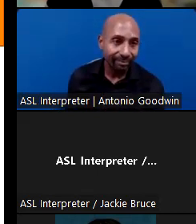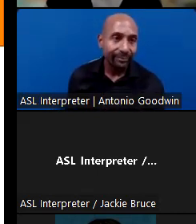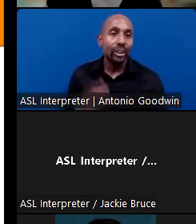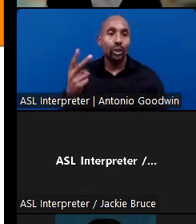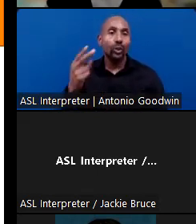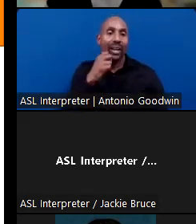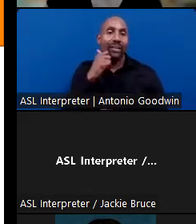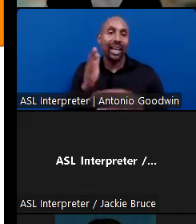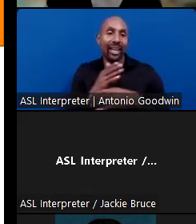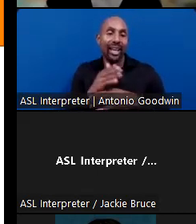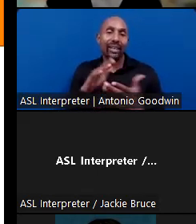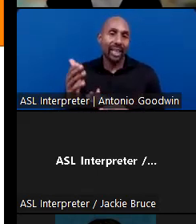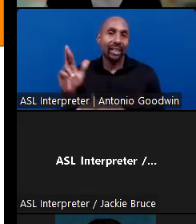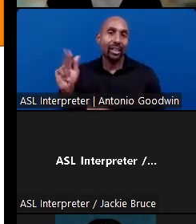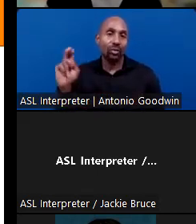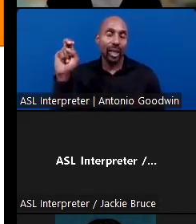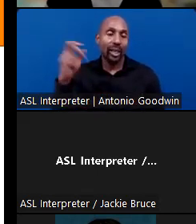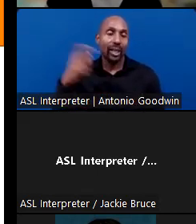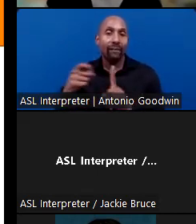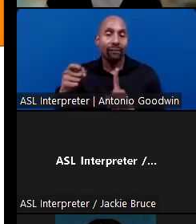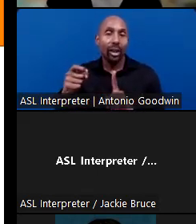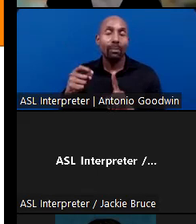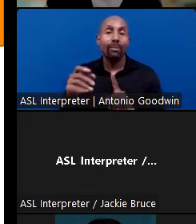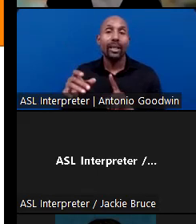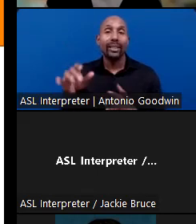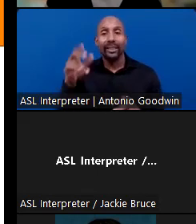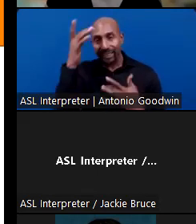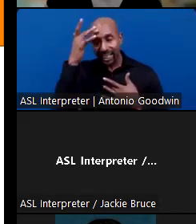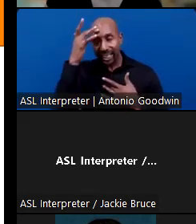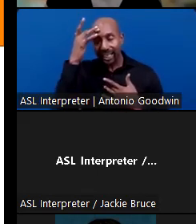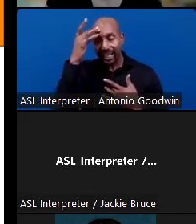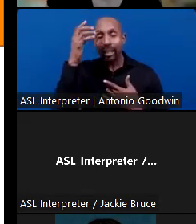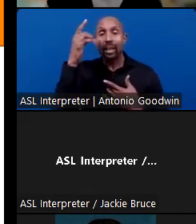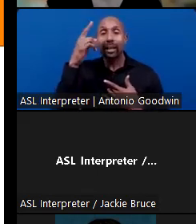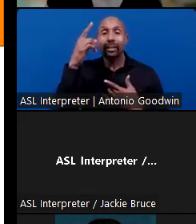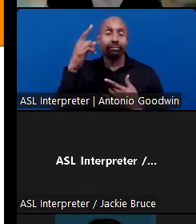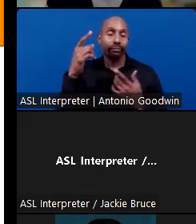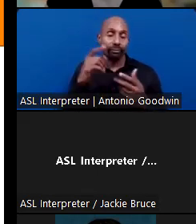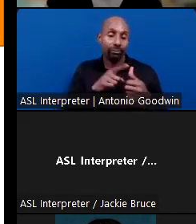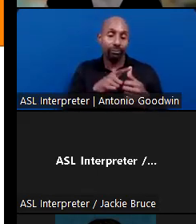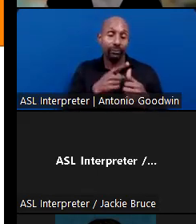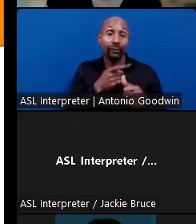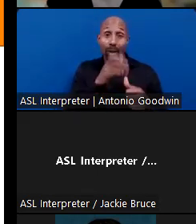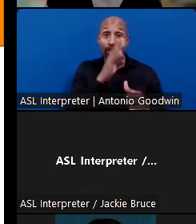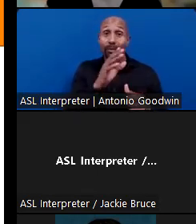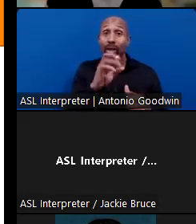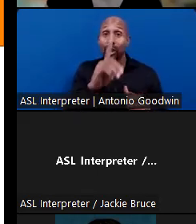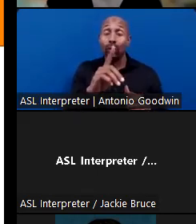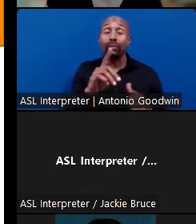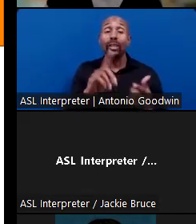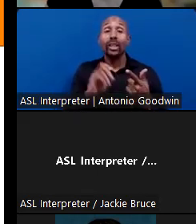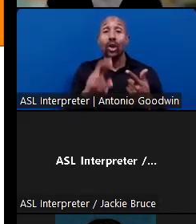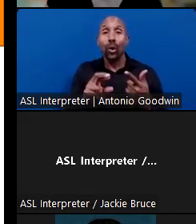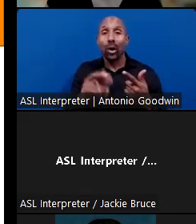illnesses. That's been stable over the past 2 weeks. And again, the majority of deaths have been in